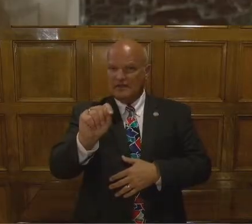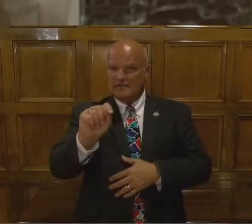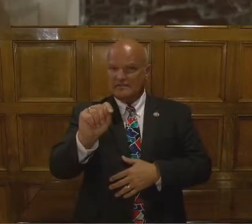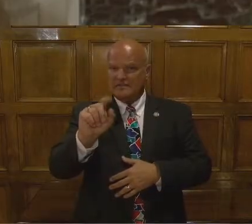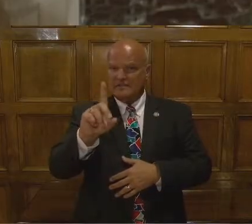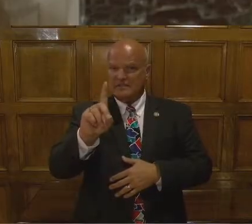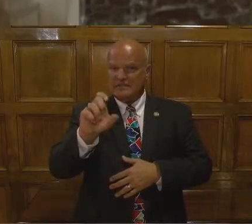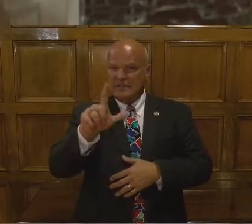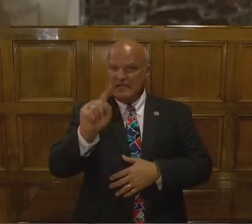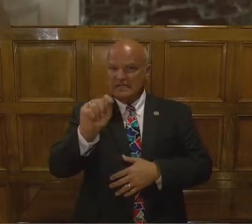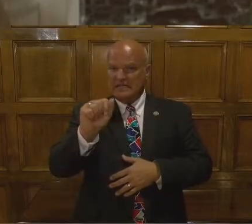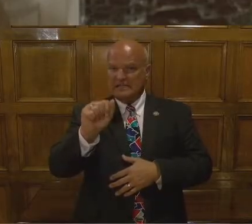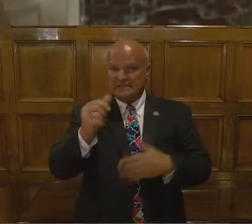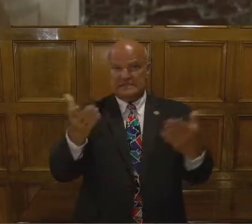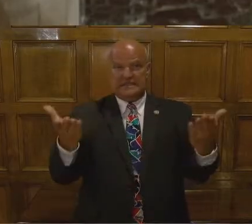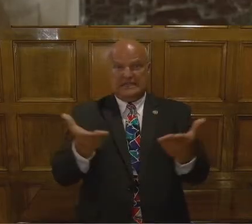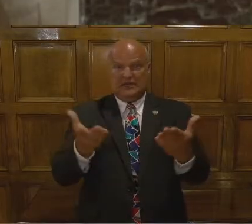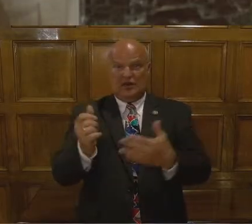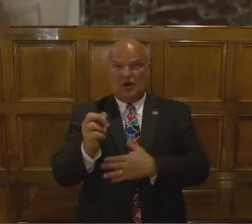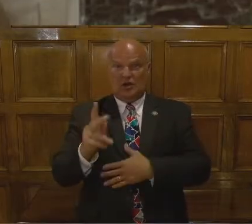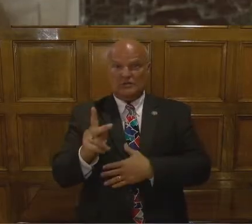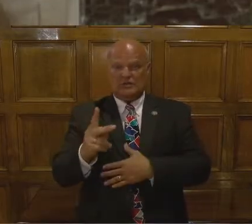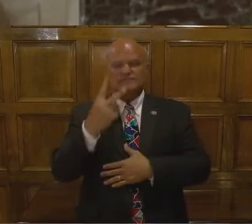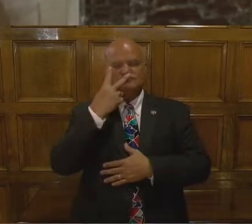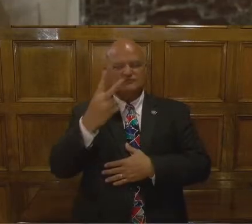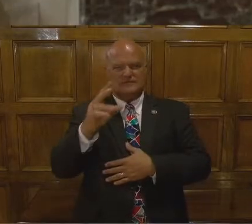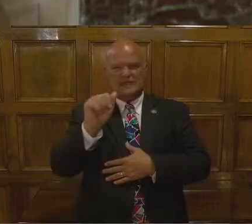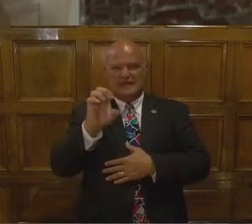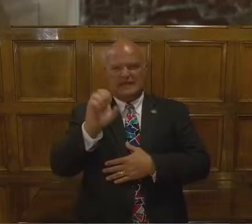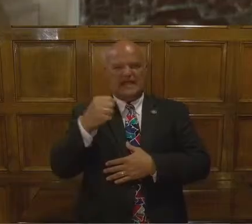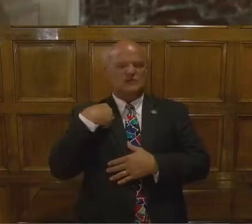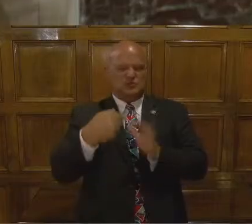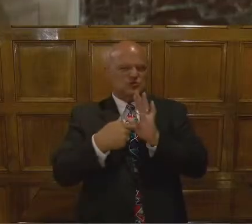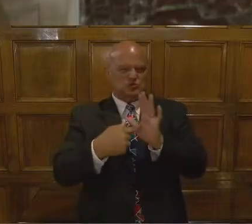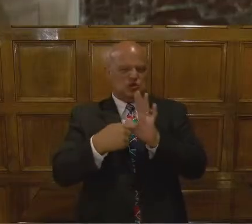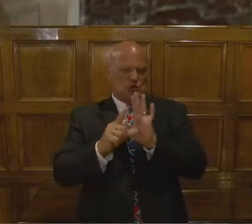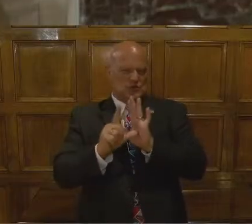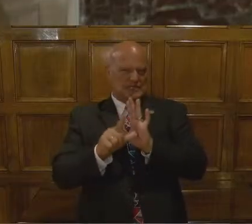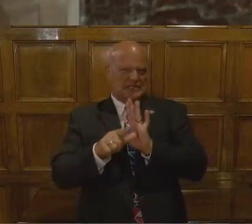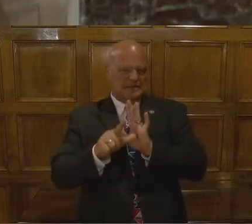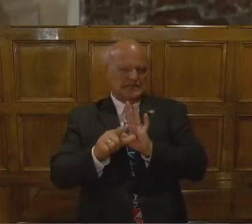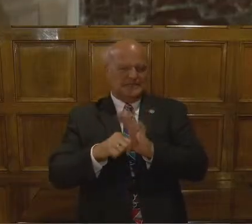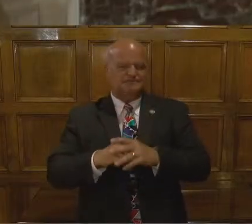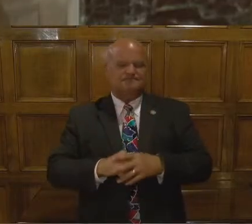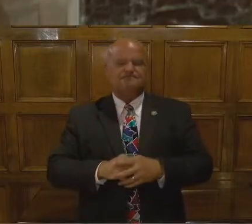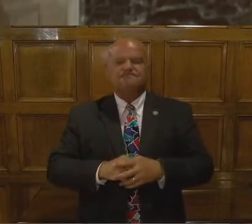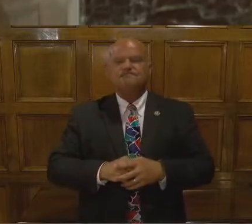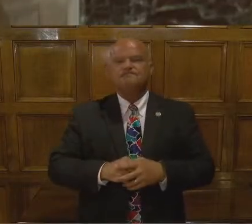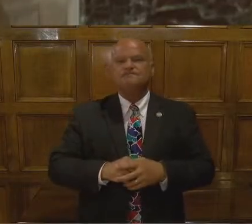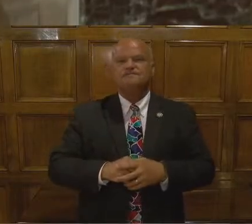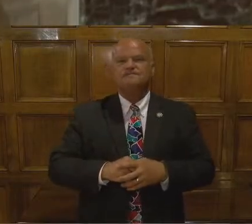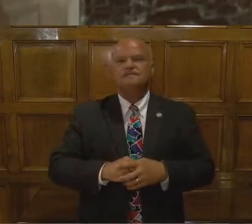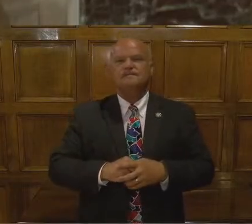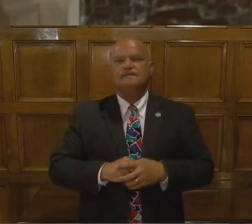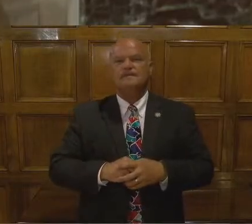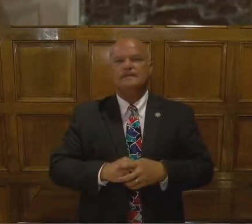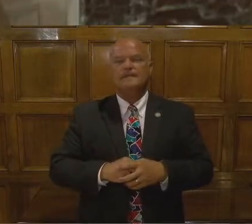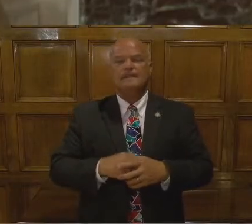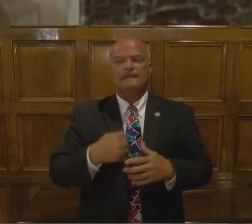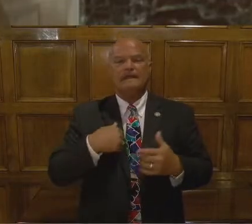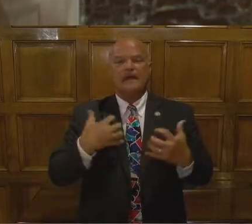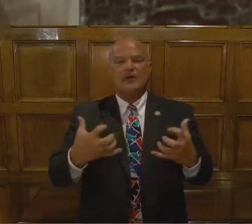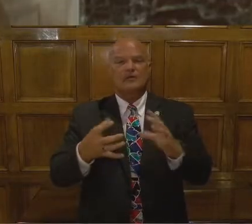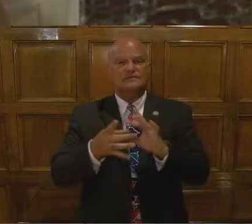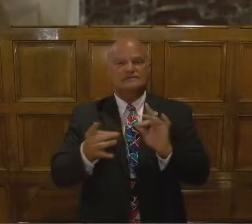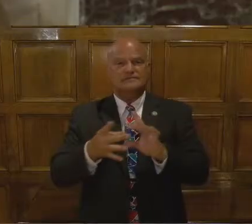much present in Arkansas, as you'll see from the cases that we will showcase here shortly. I want to